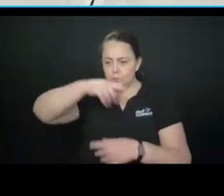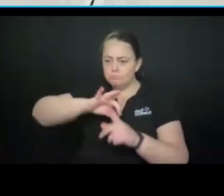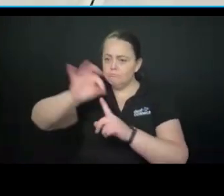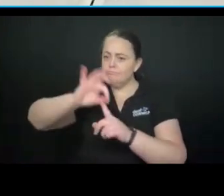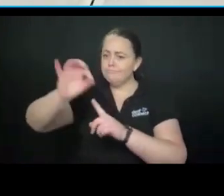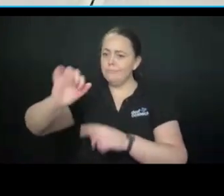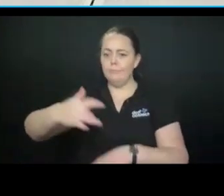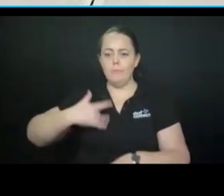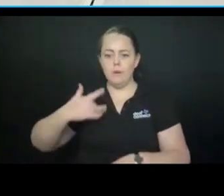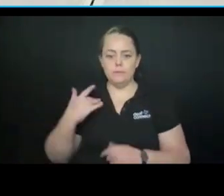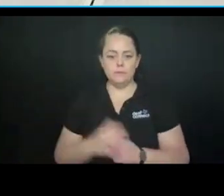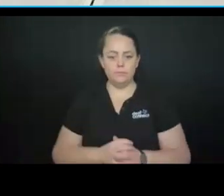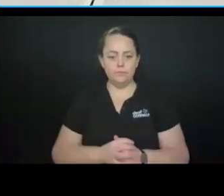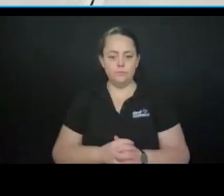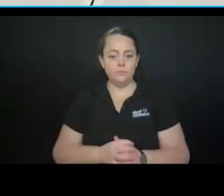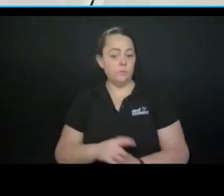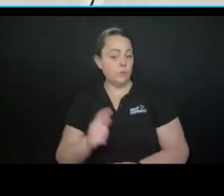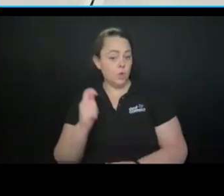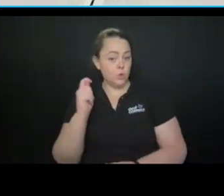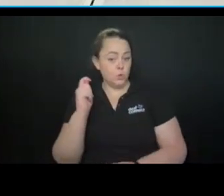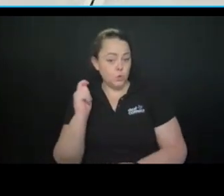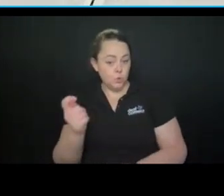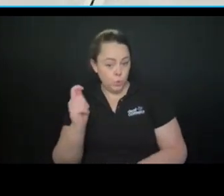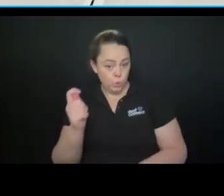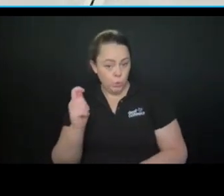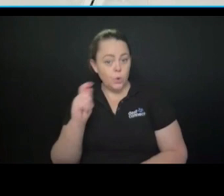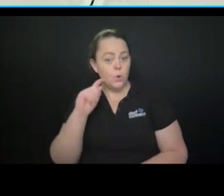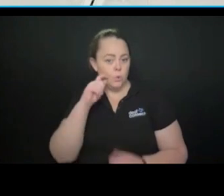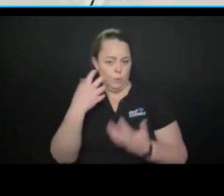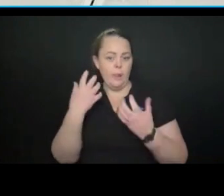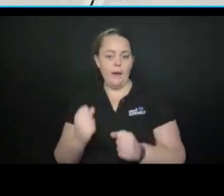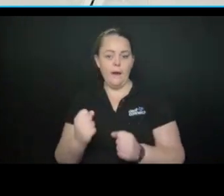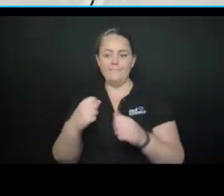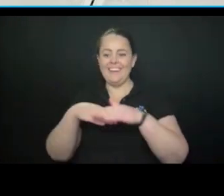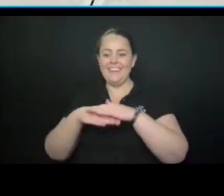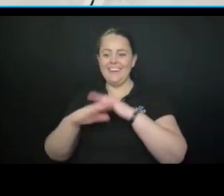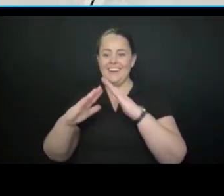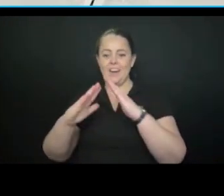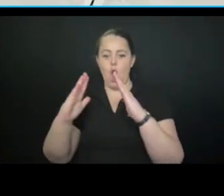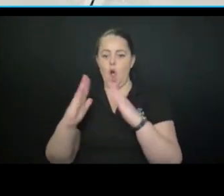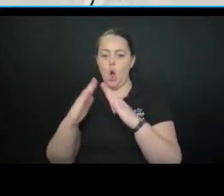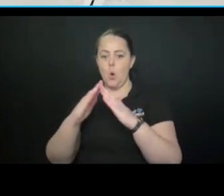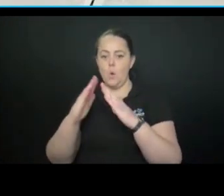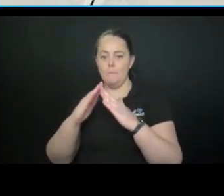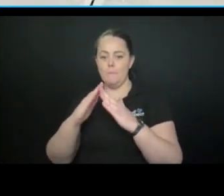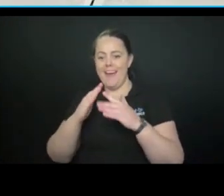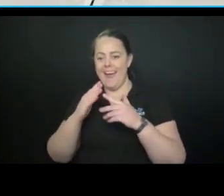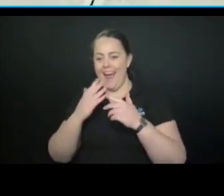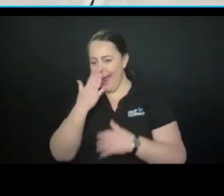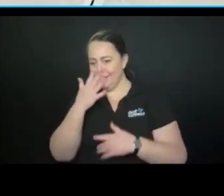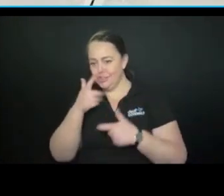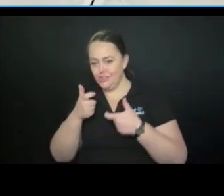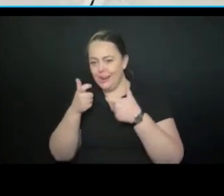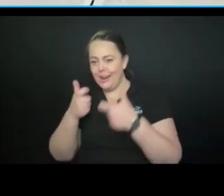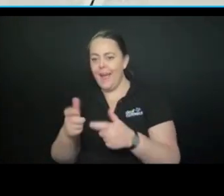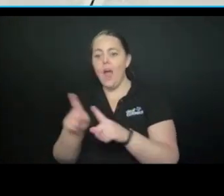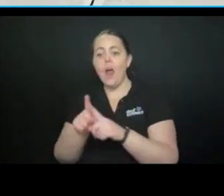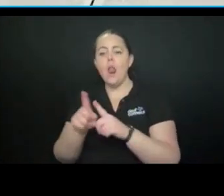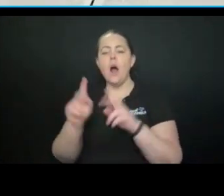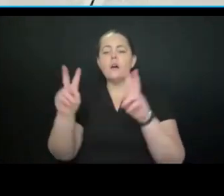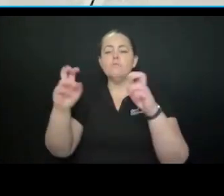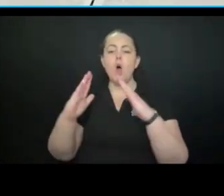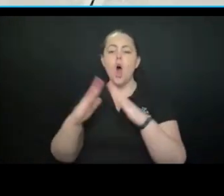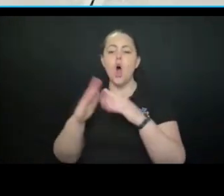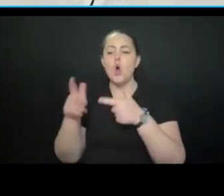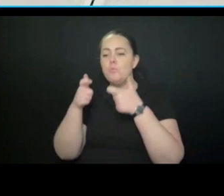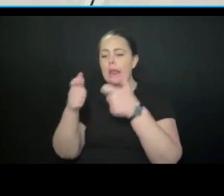further details will be publicly communicated when those are available. So before we move into questions and